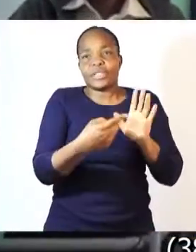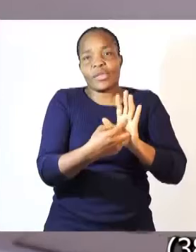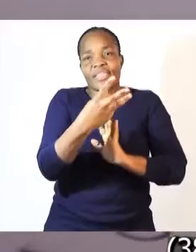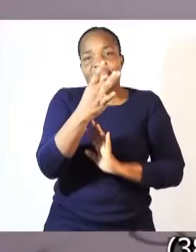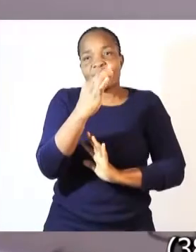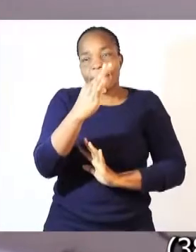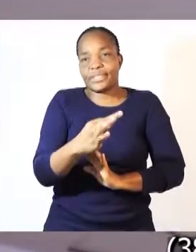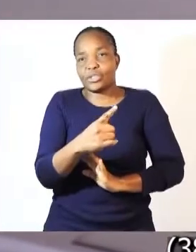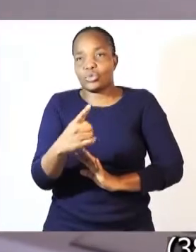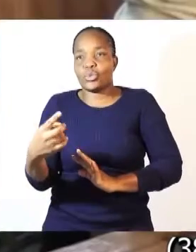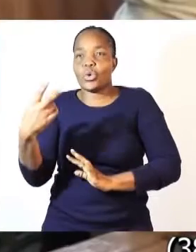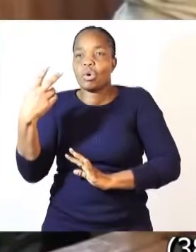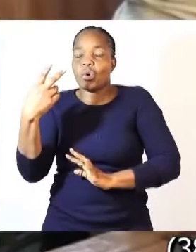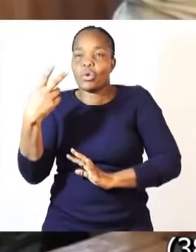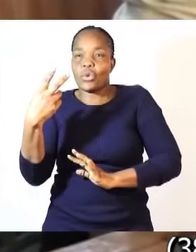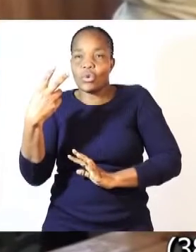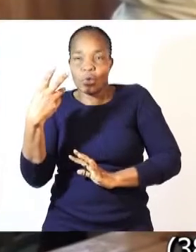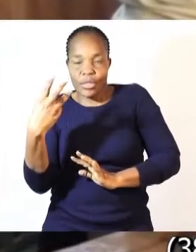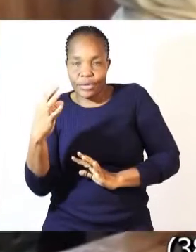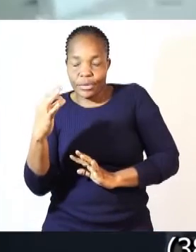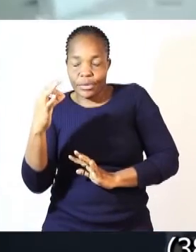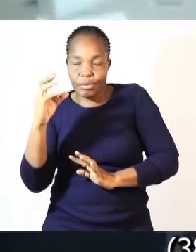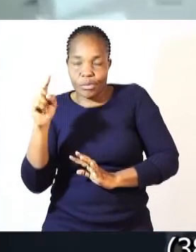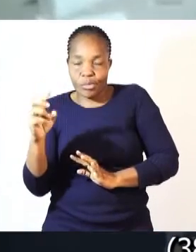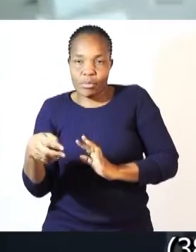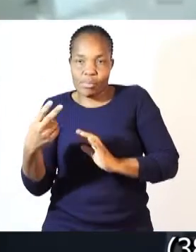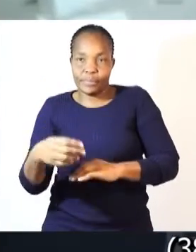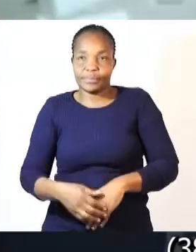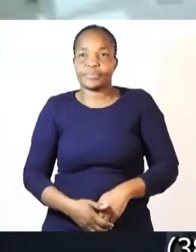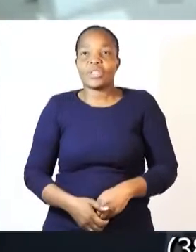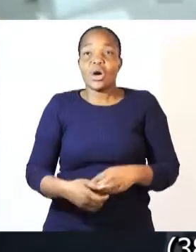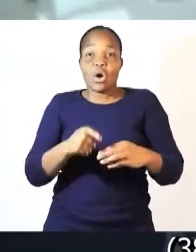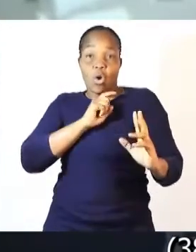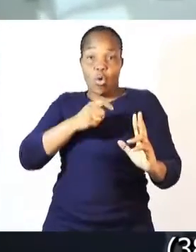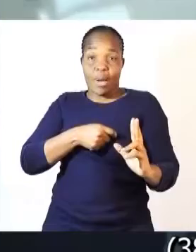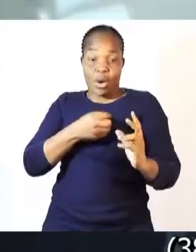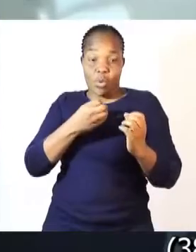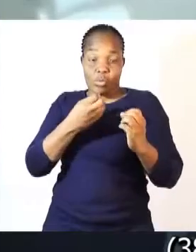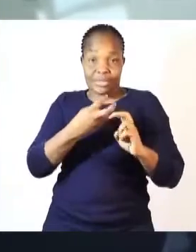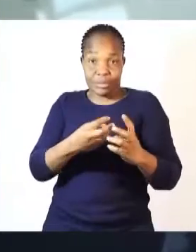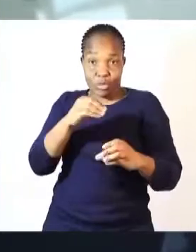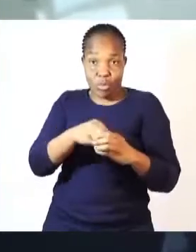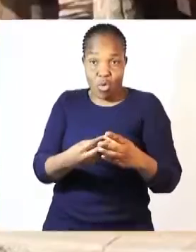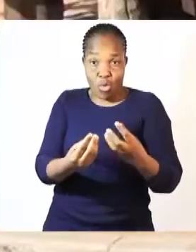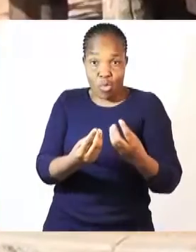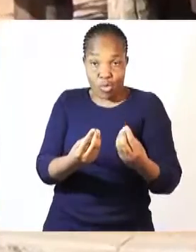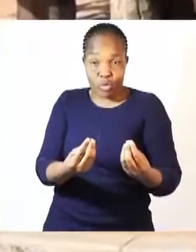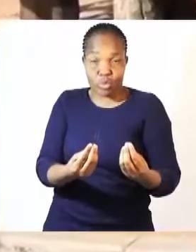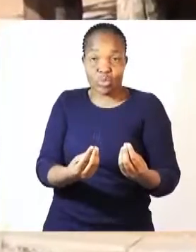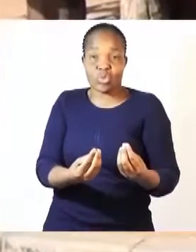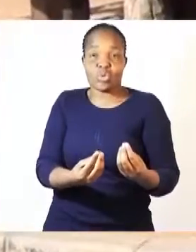gender disparity where 41% of girls with disabilities never attended school compared